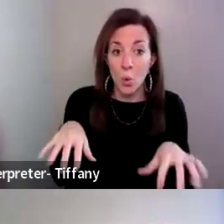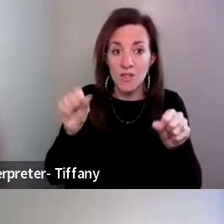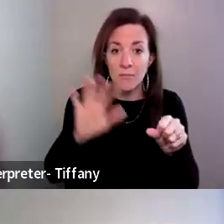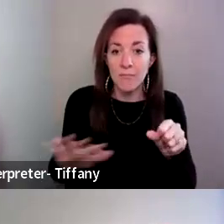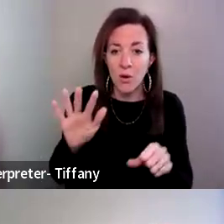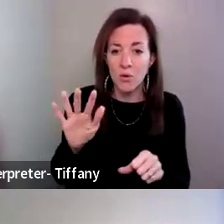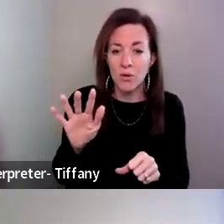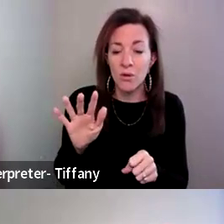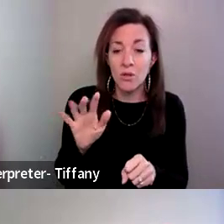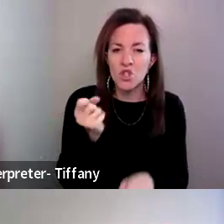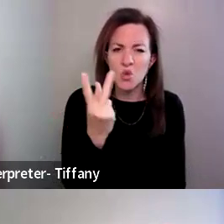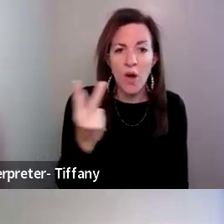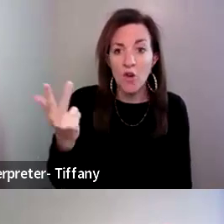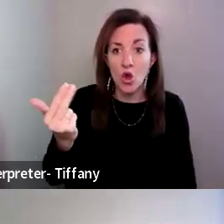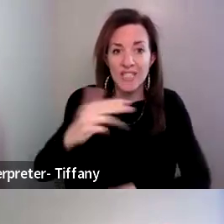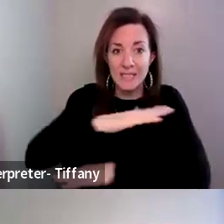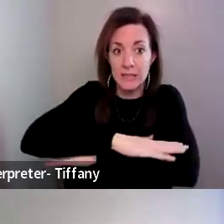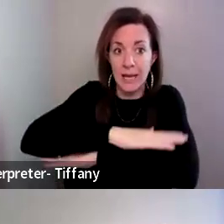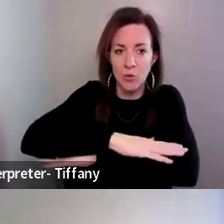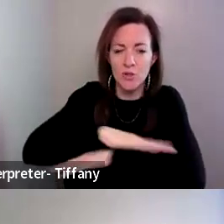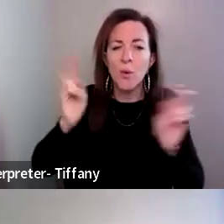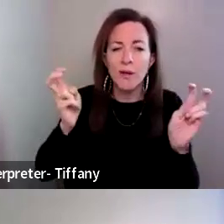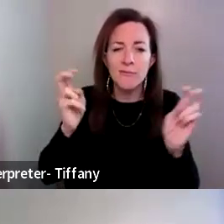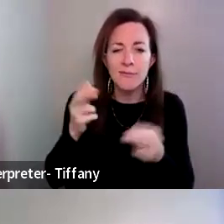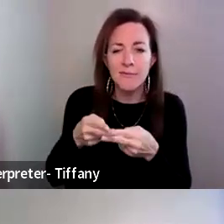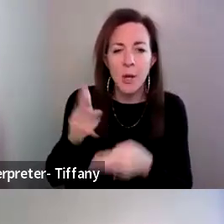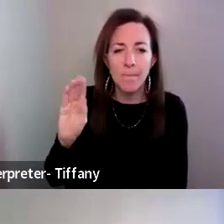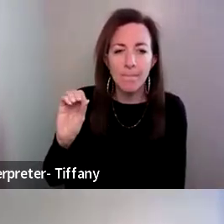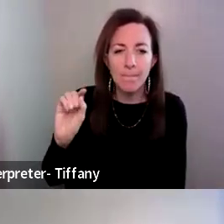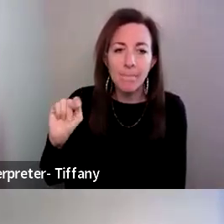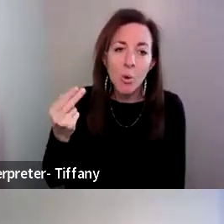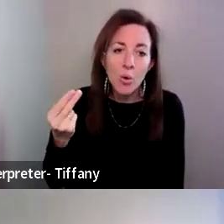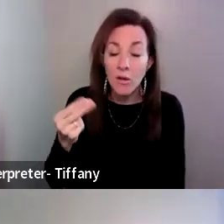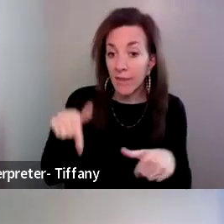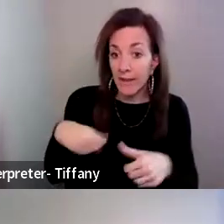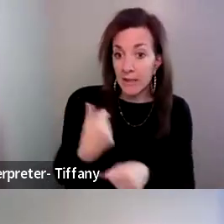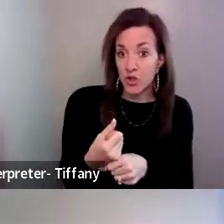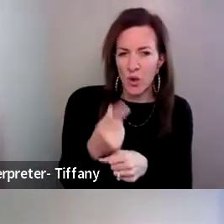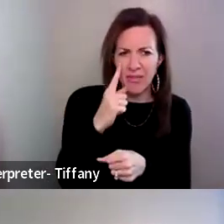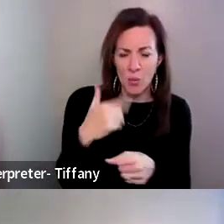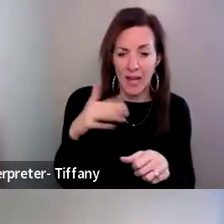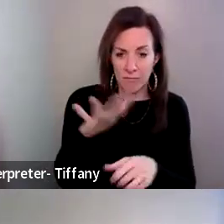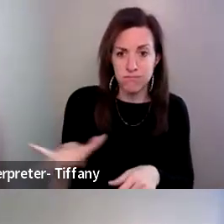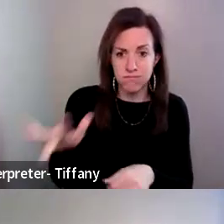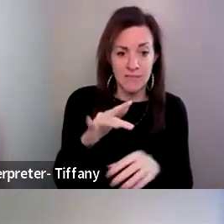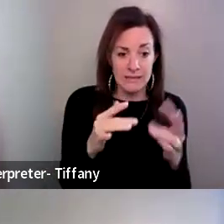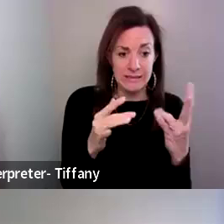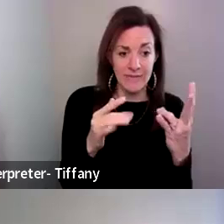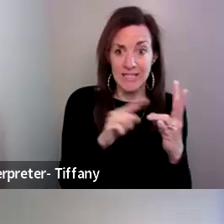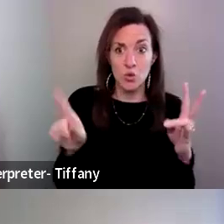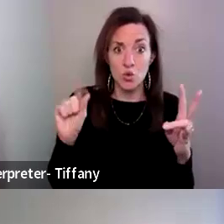about 12 or 13 tables or booths, we call them. And this year, I think we have room for 17 to